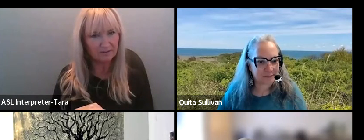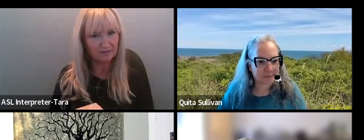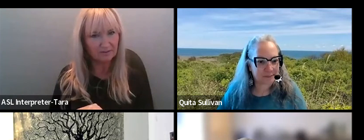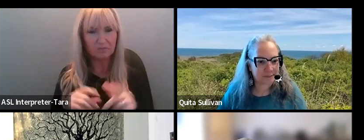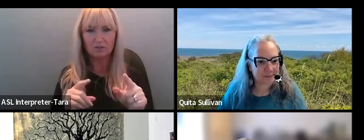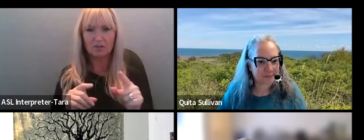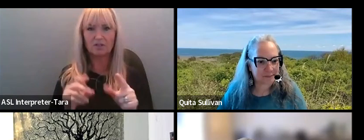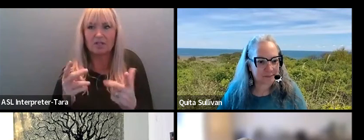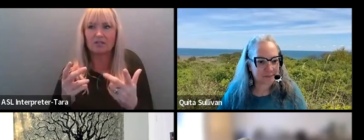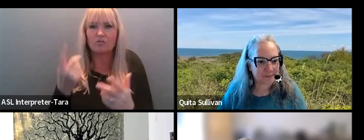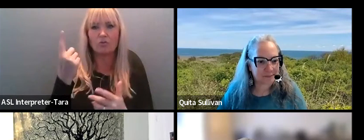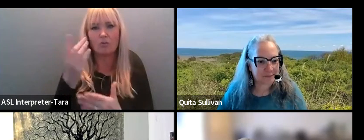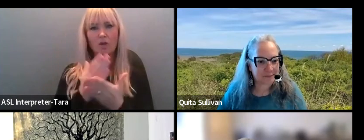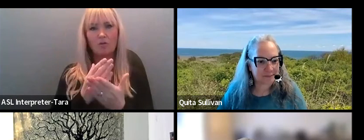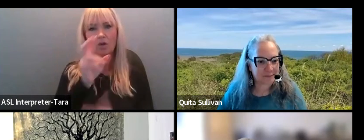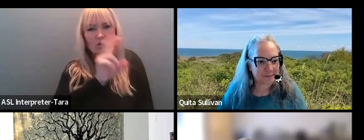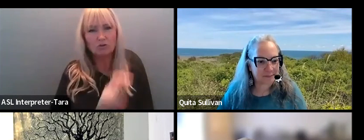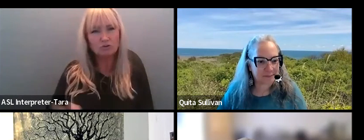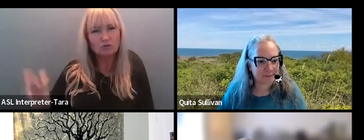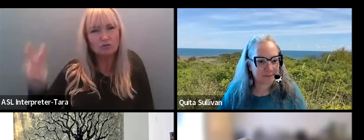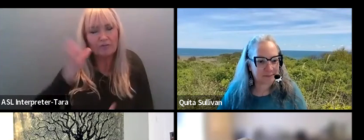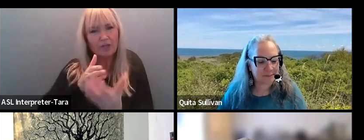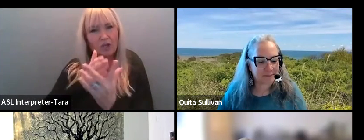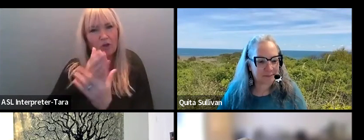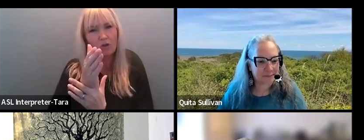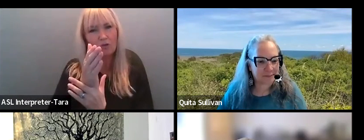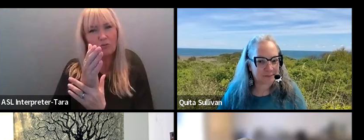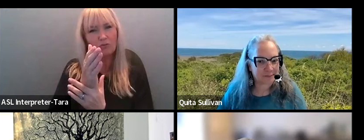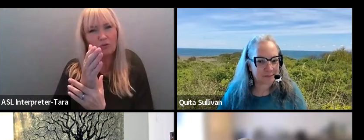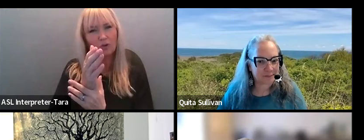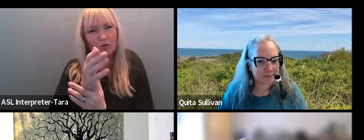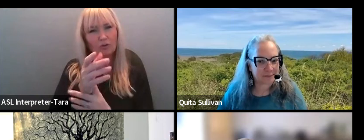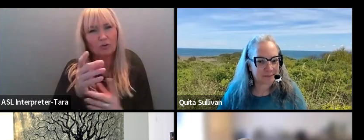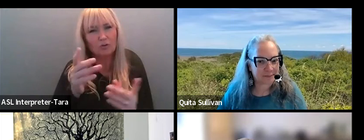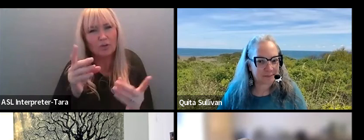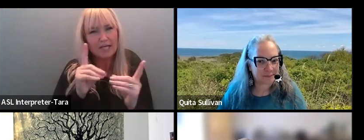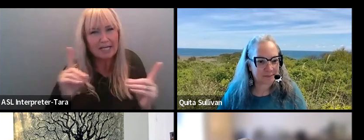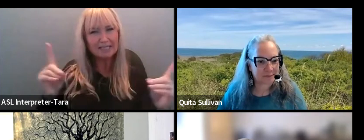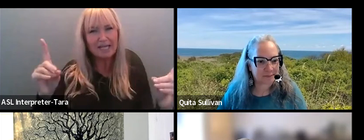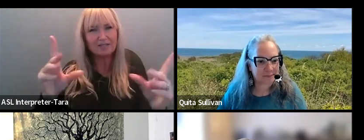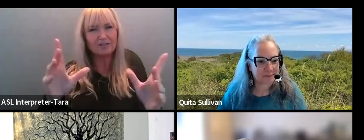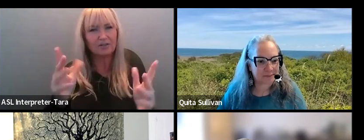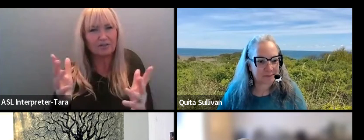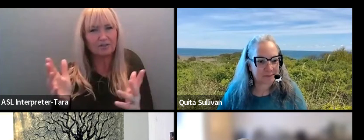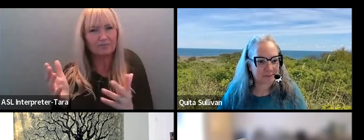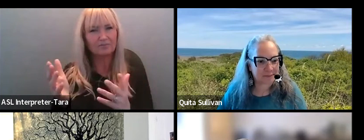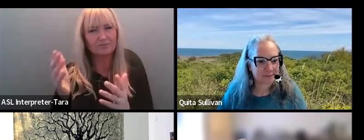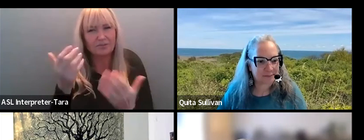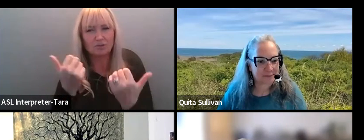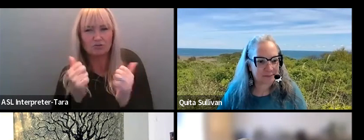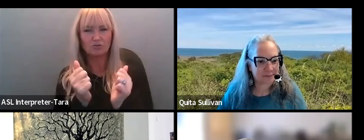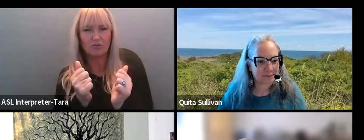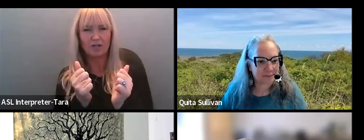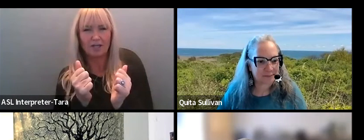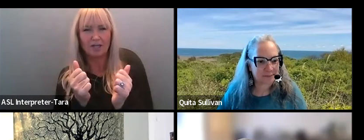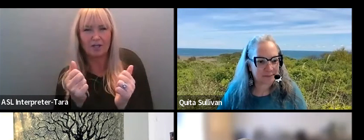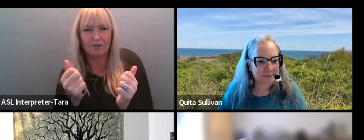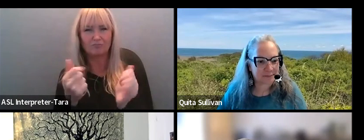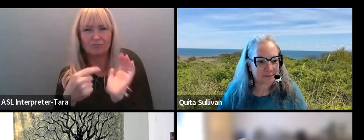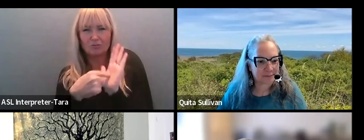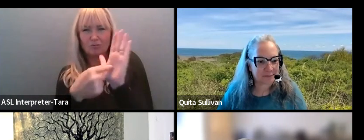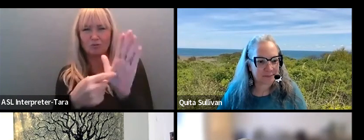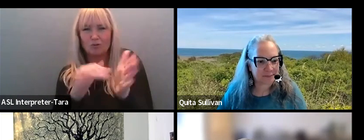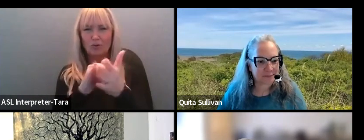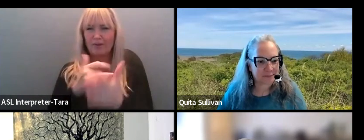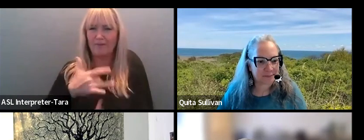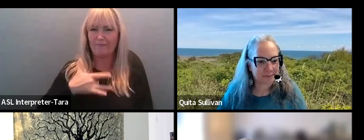desert almost. So you kind of try to recreate that type of lighting. And we just kind of took